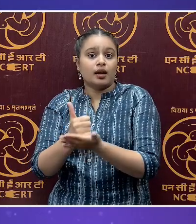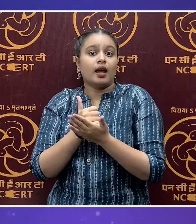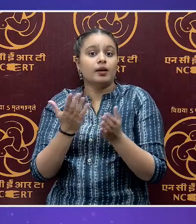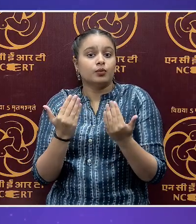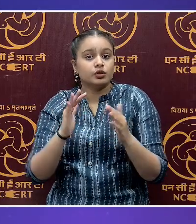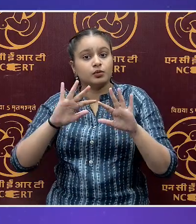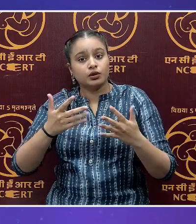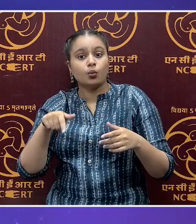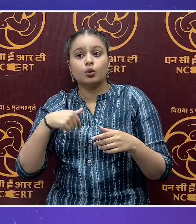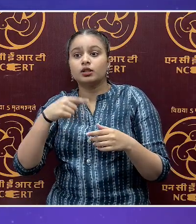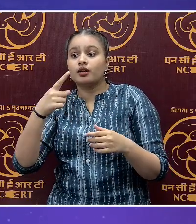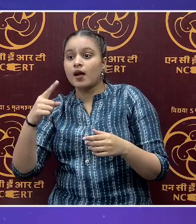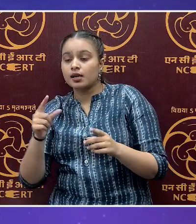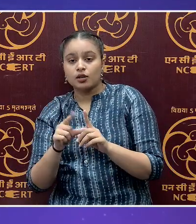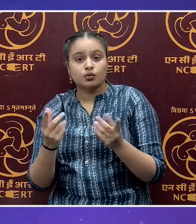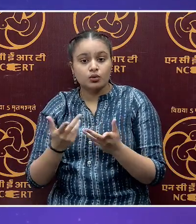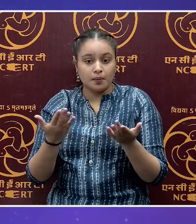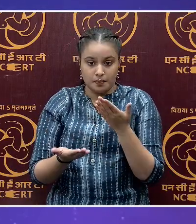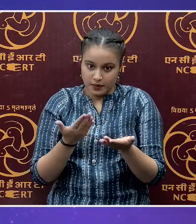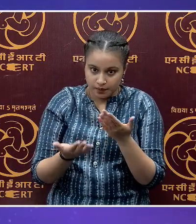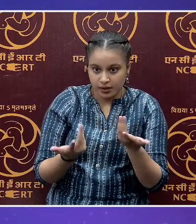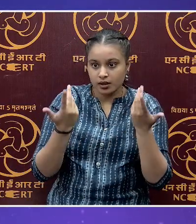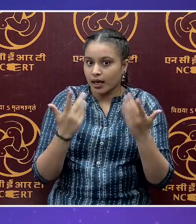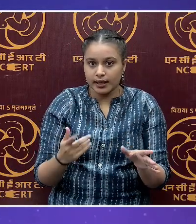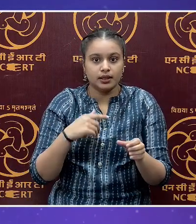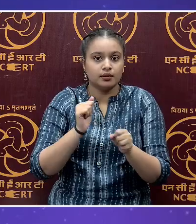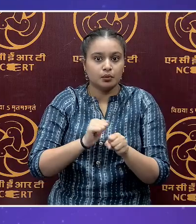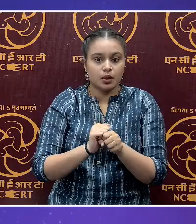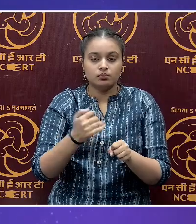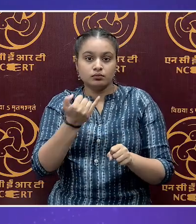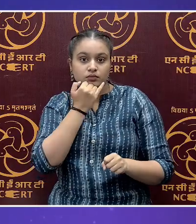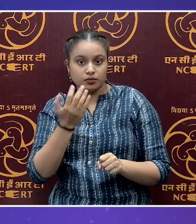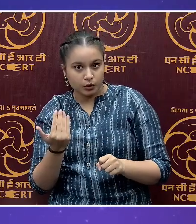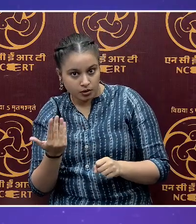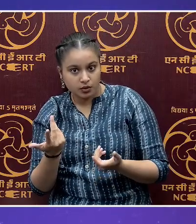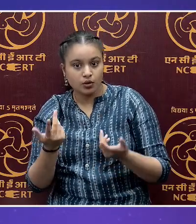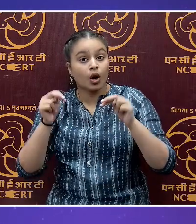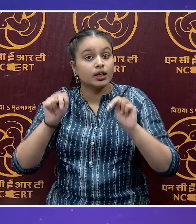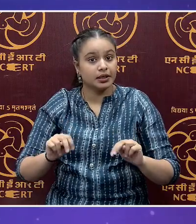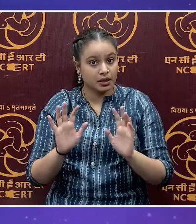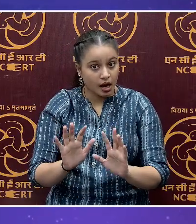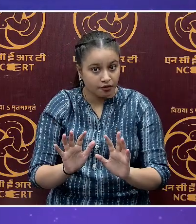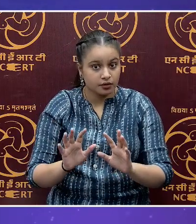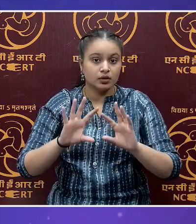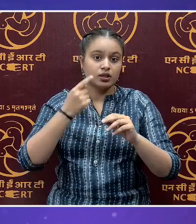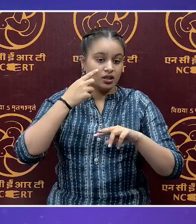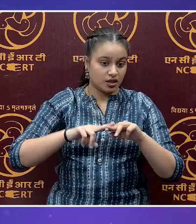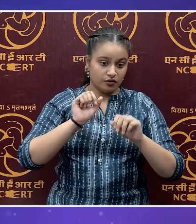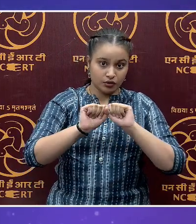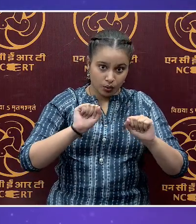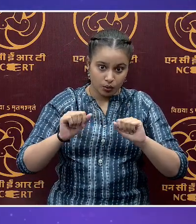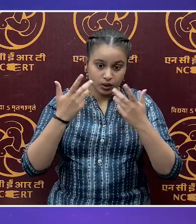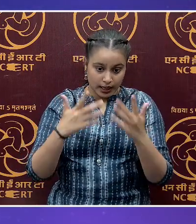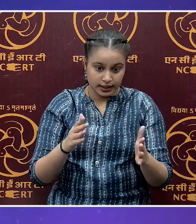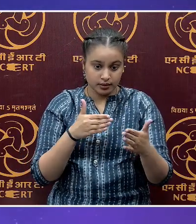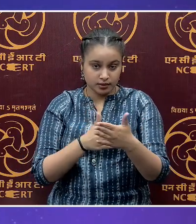the correction is needed. Maybe possible that certain initiative points of view handholding is required, but if you point out certain